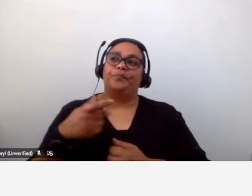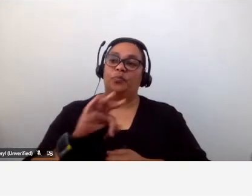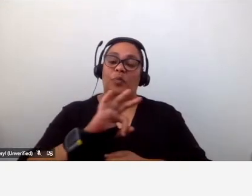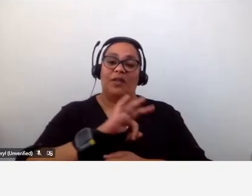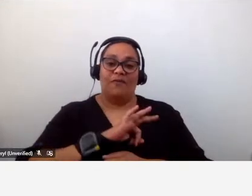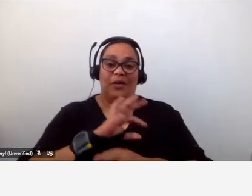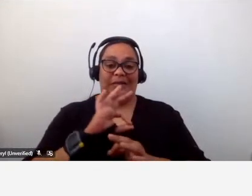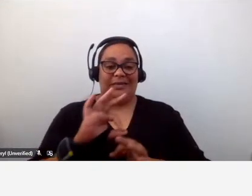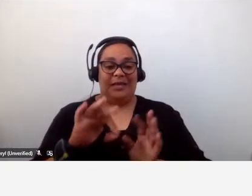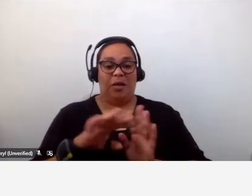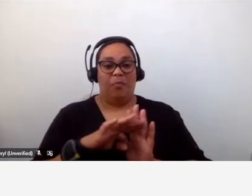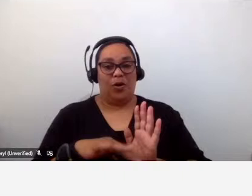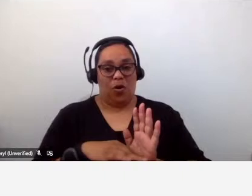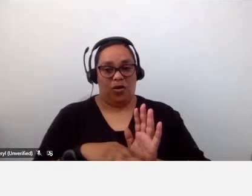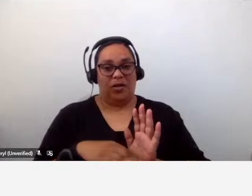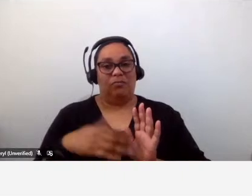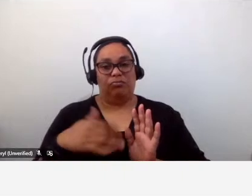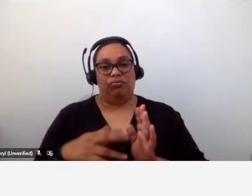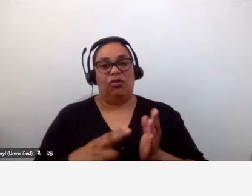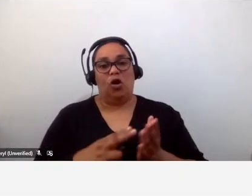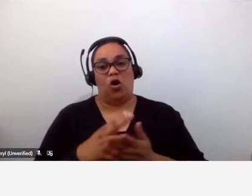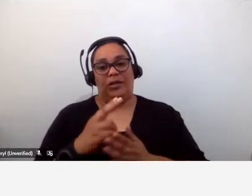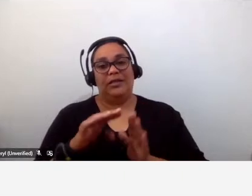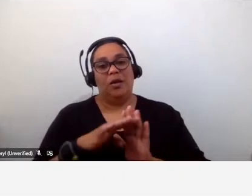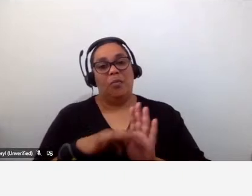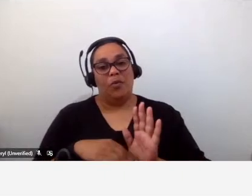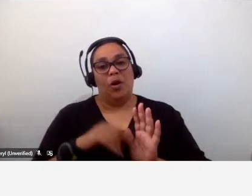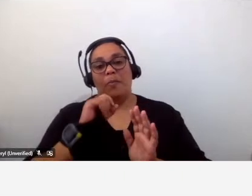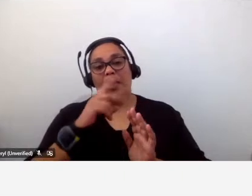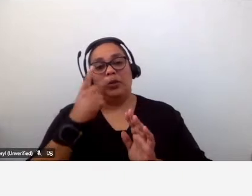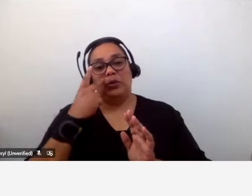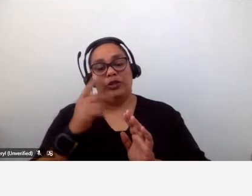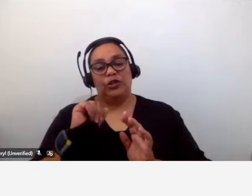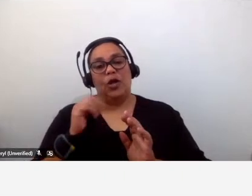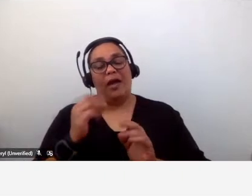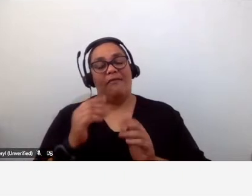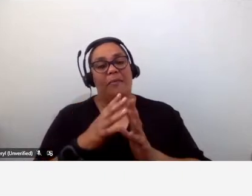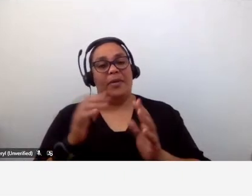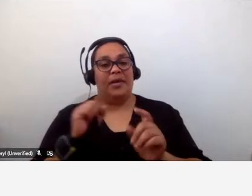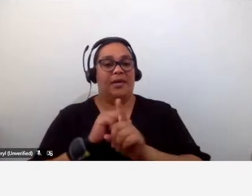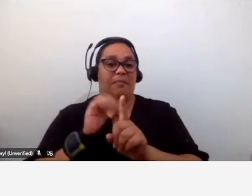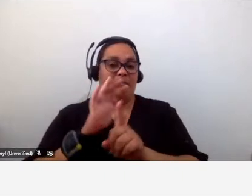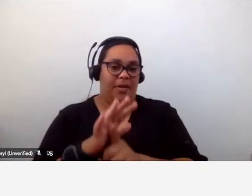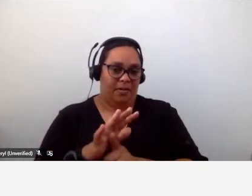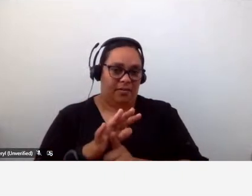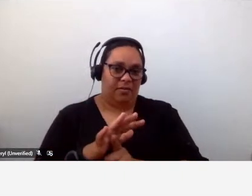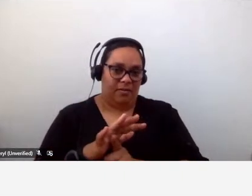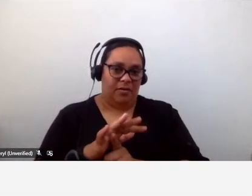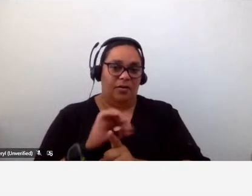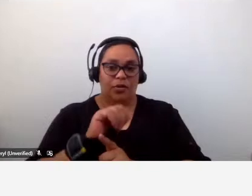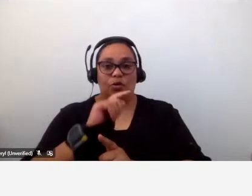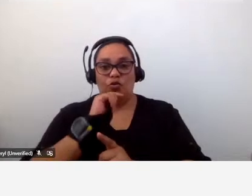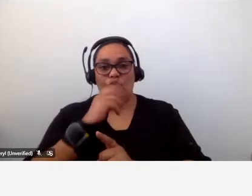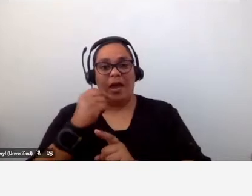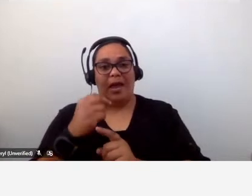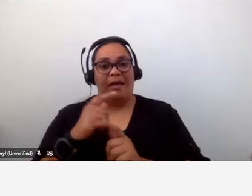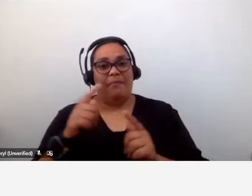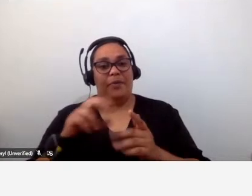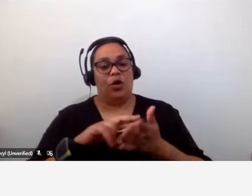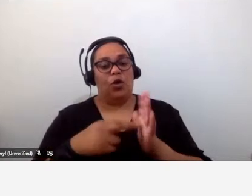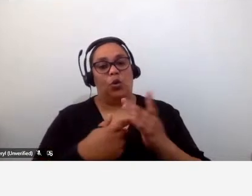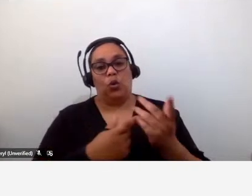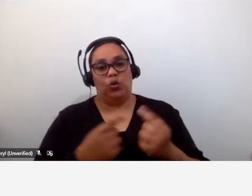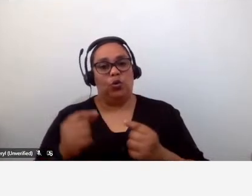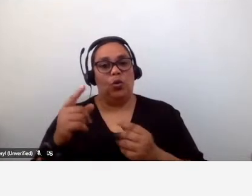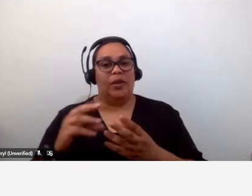these programs, quite honestly, it's programs that you see that they have a huge impact. They really do play a pivotal role and they